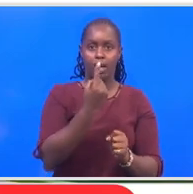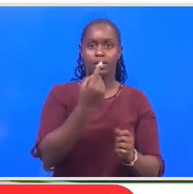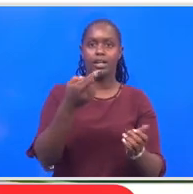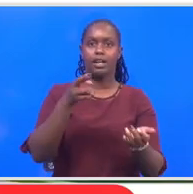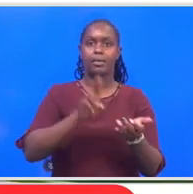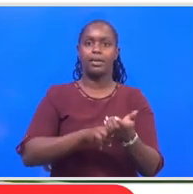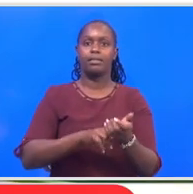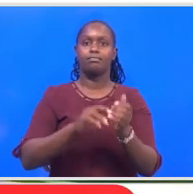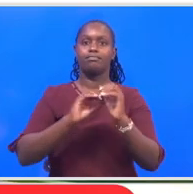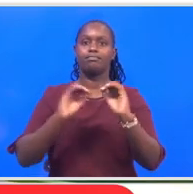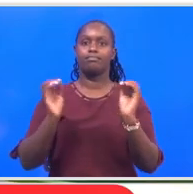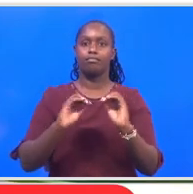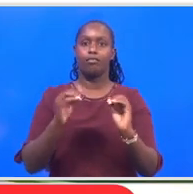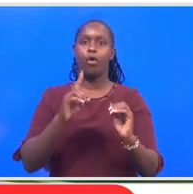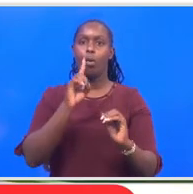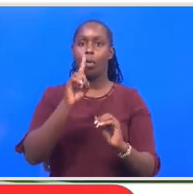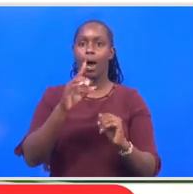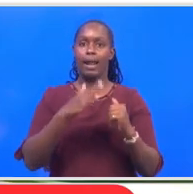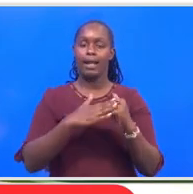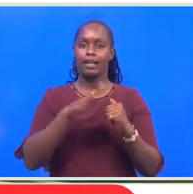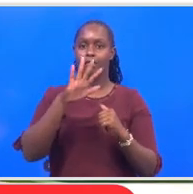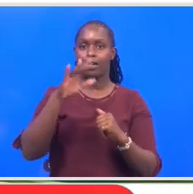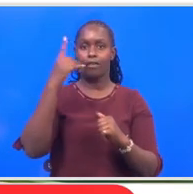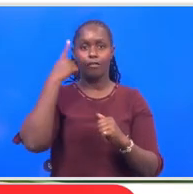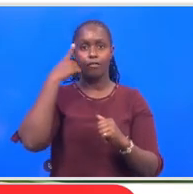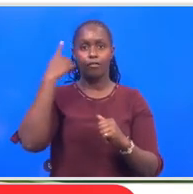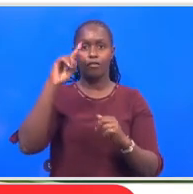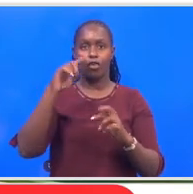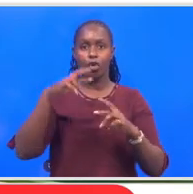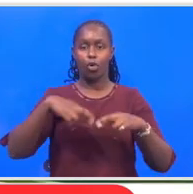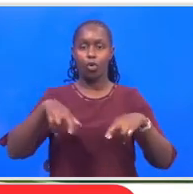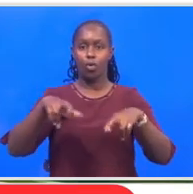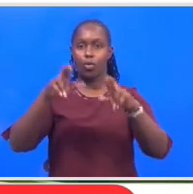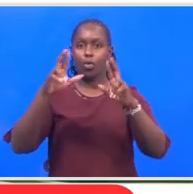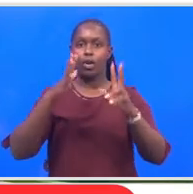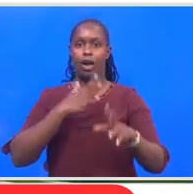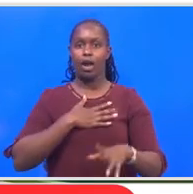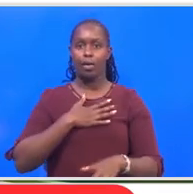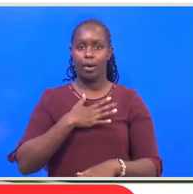195 million for the tarmac roads ama kutamaki barabara zetu